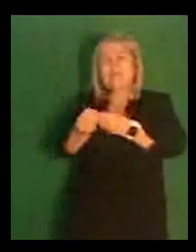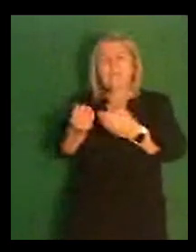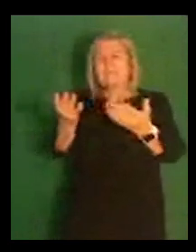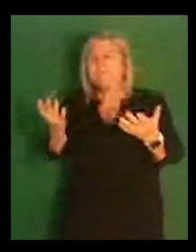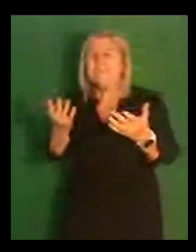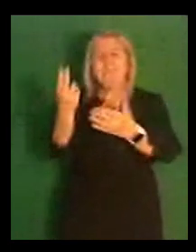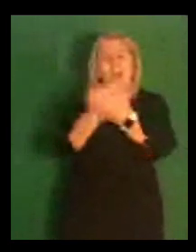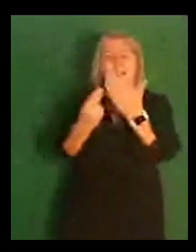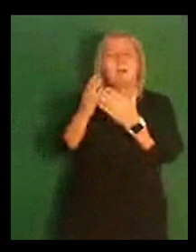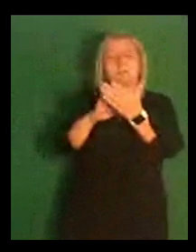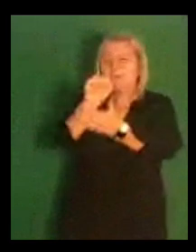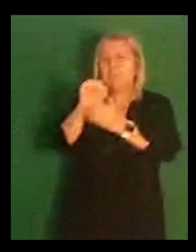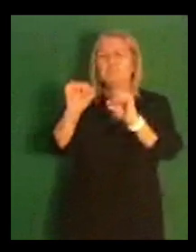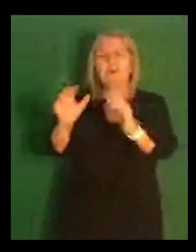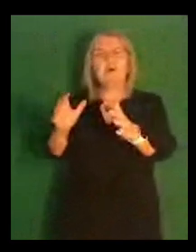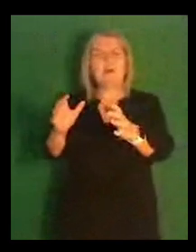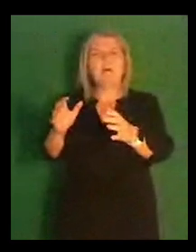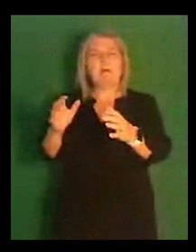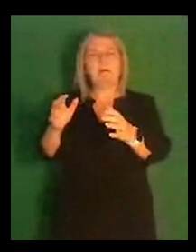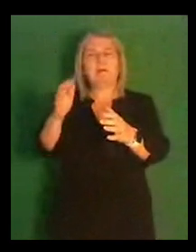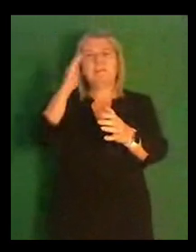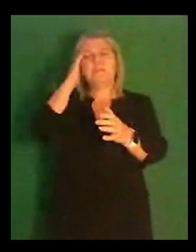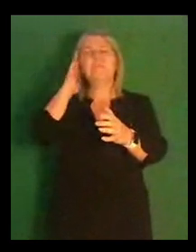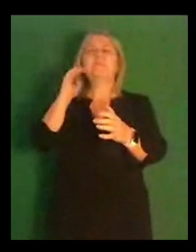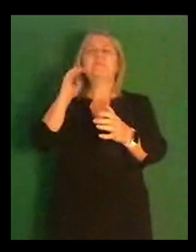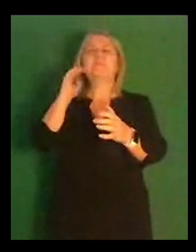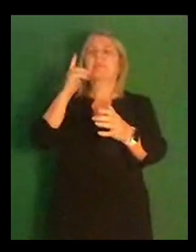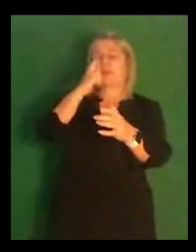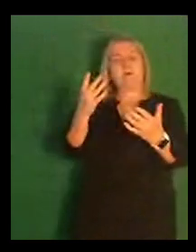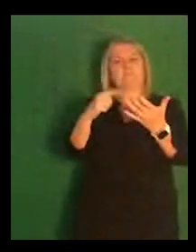we are able to transmit and